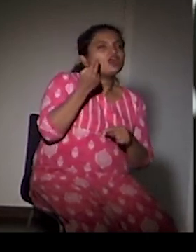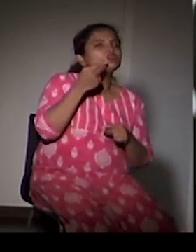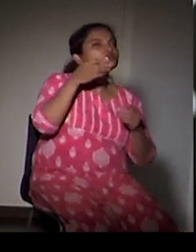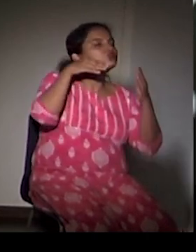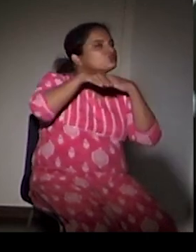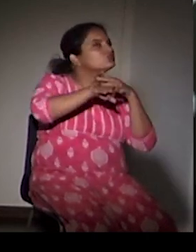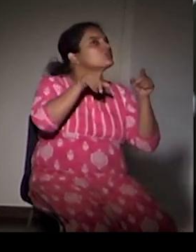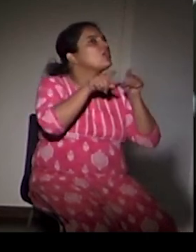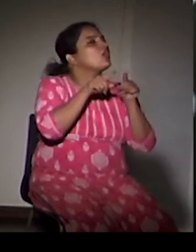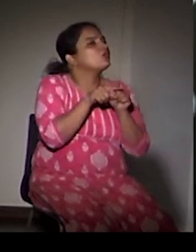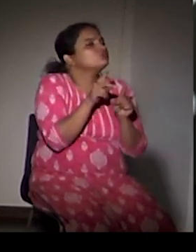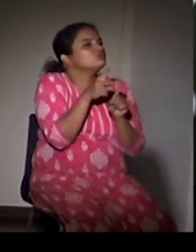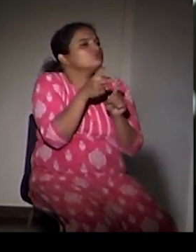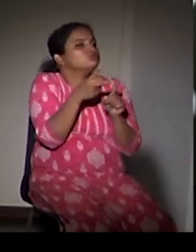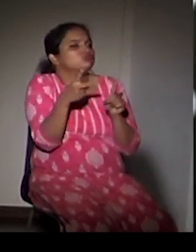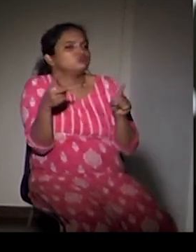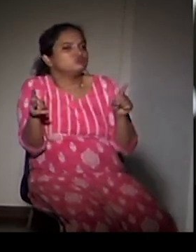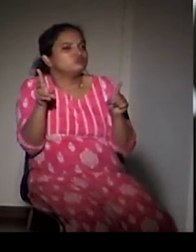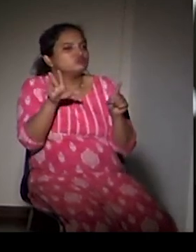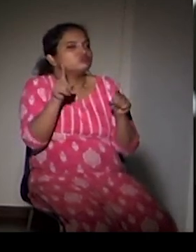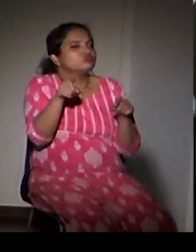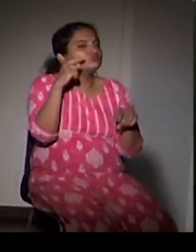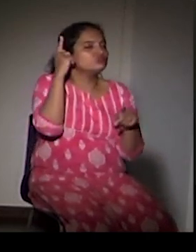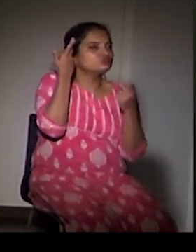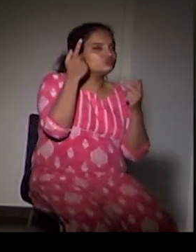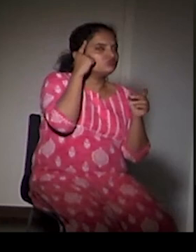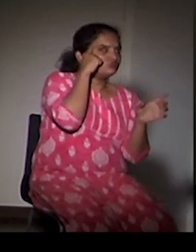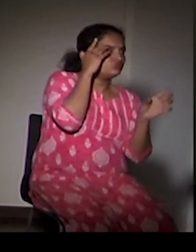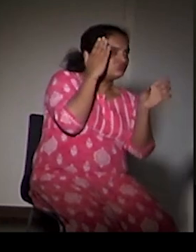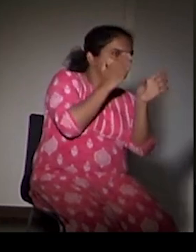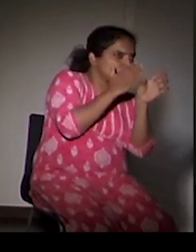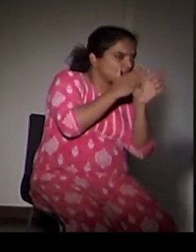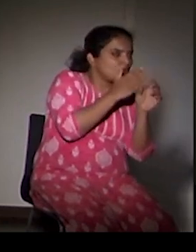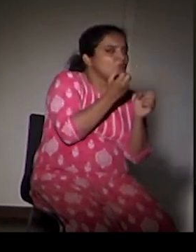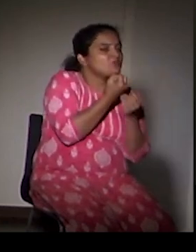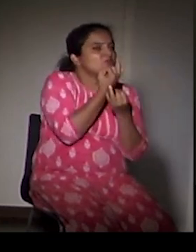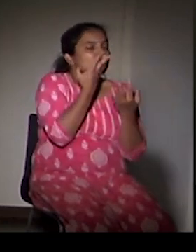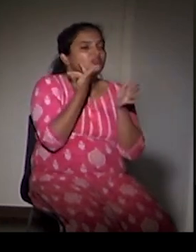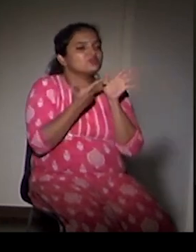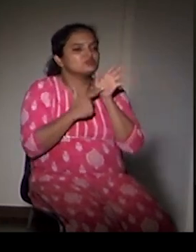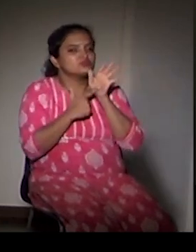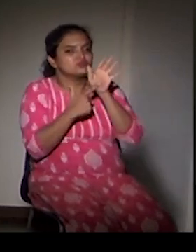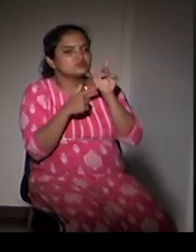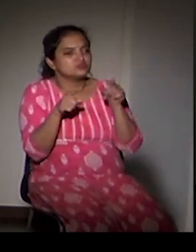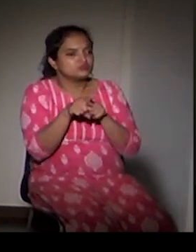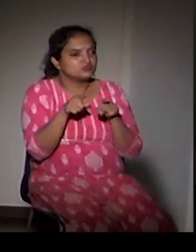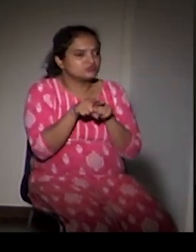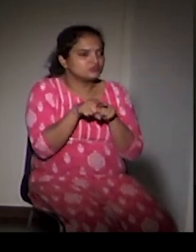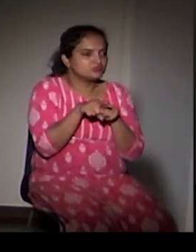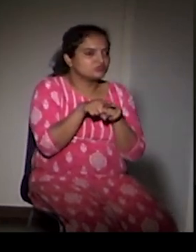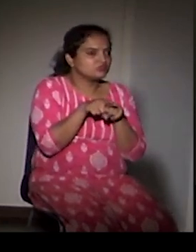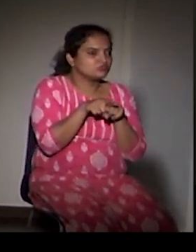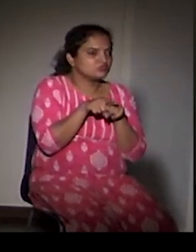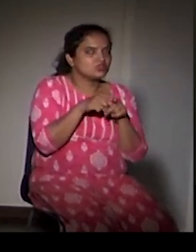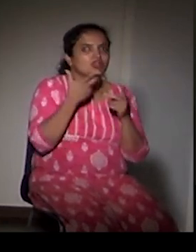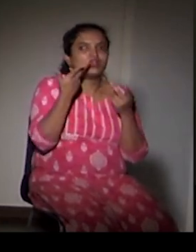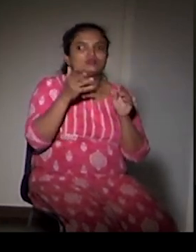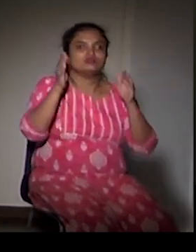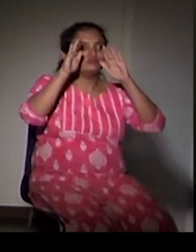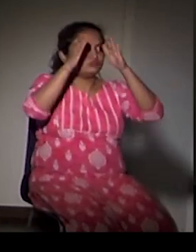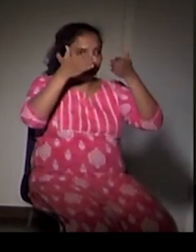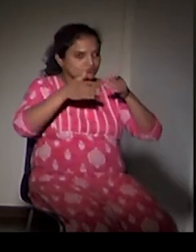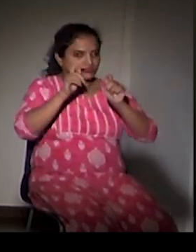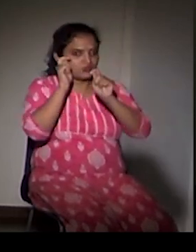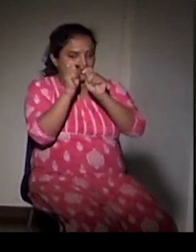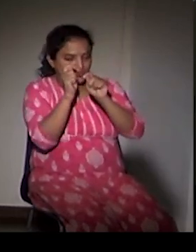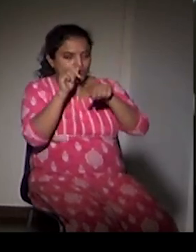that you can find on the Indian subcontinent, of course, and many of them are represented here: painting, sculpture,